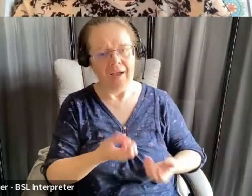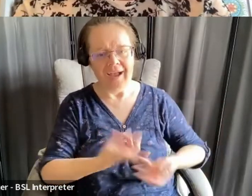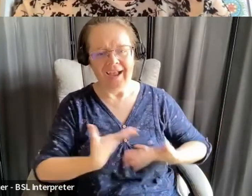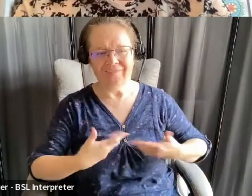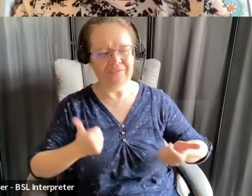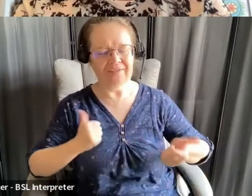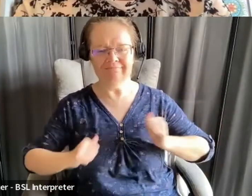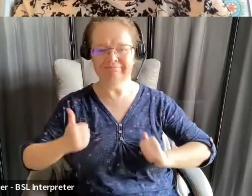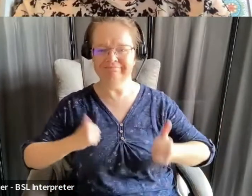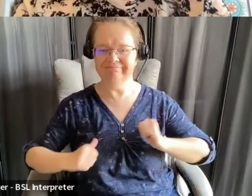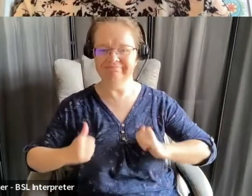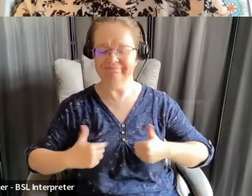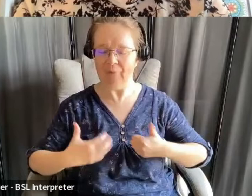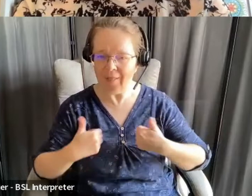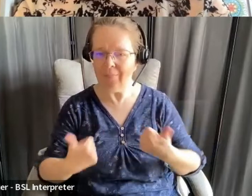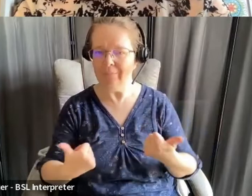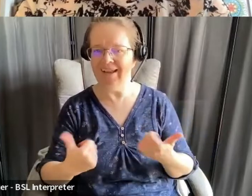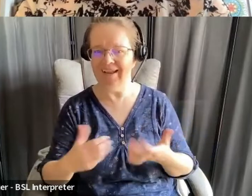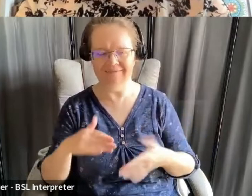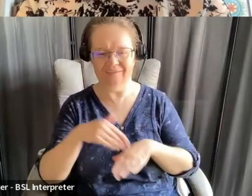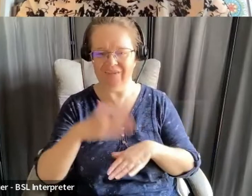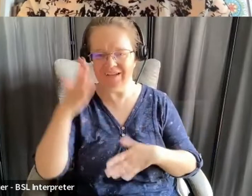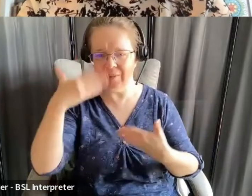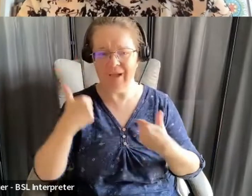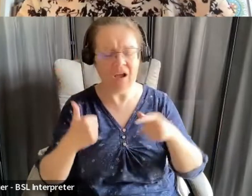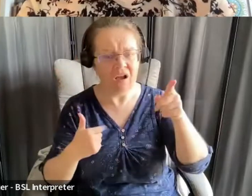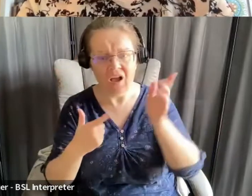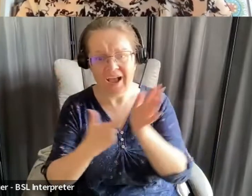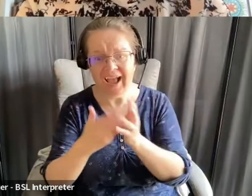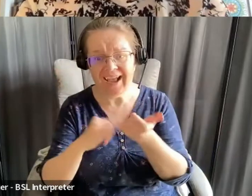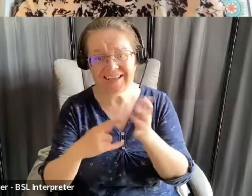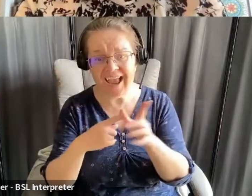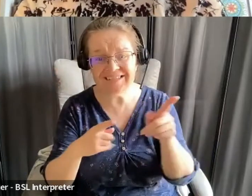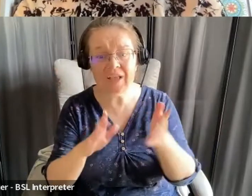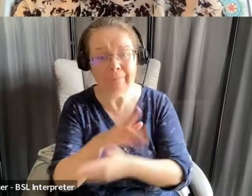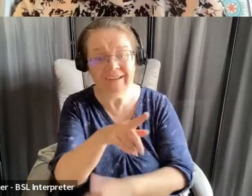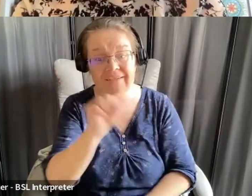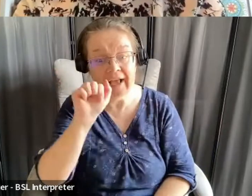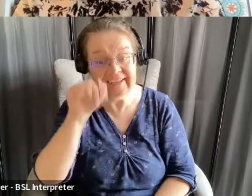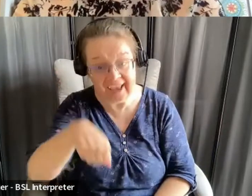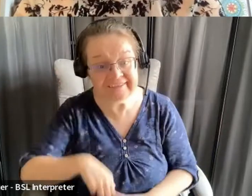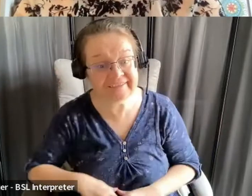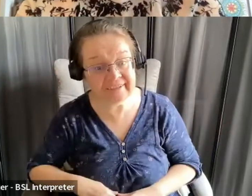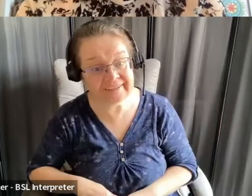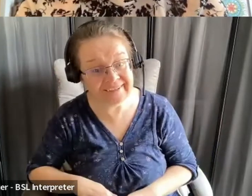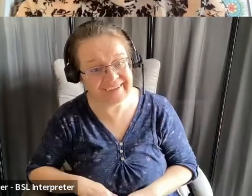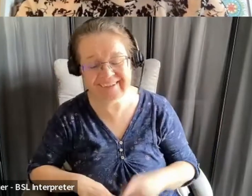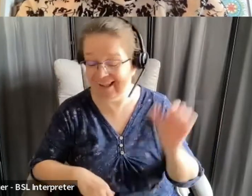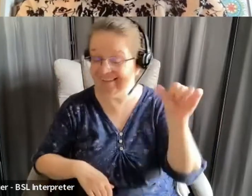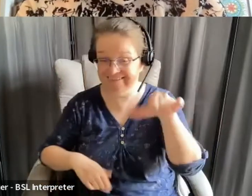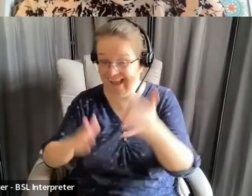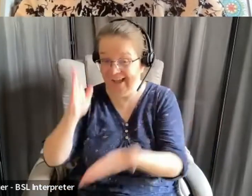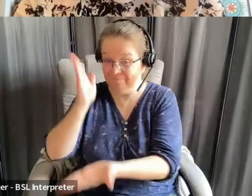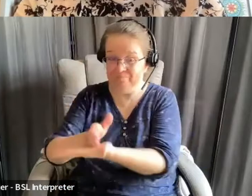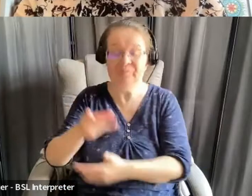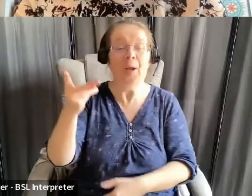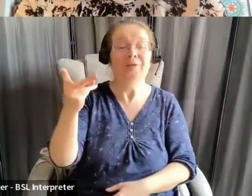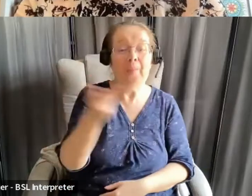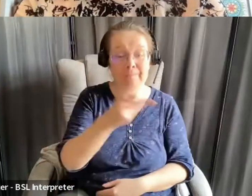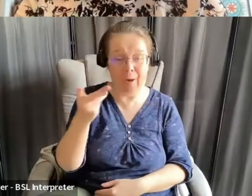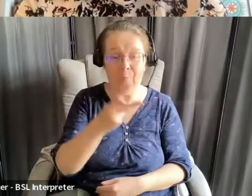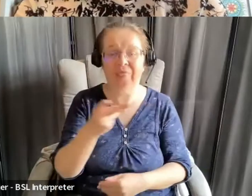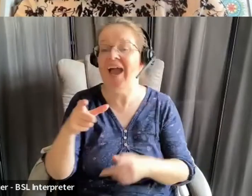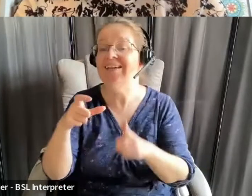well-being, one's mental health. So that's a yes then, more, Will. Yeah, most assuredly. Will and Carley say,